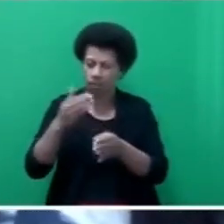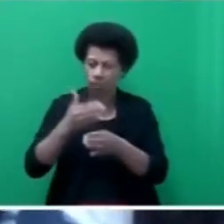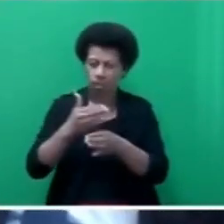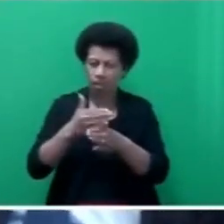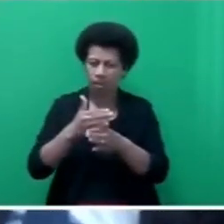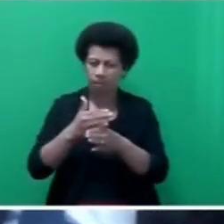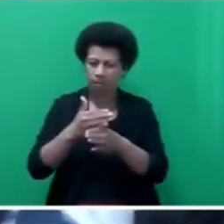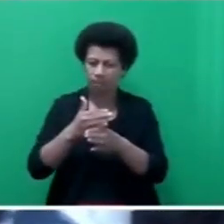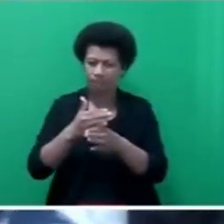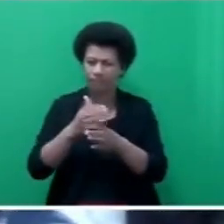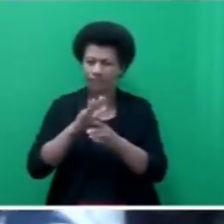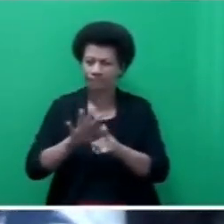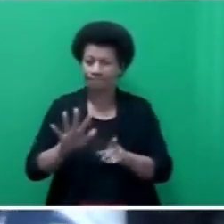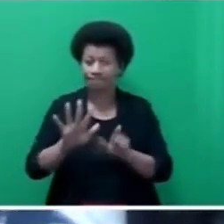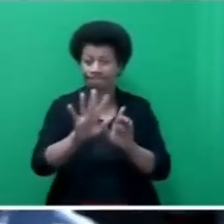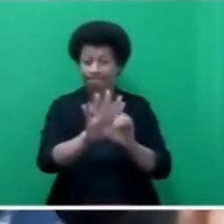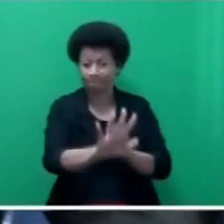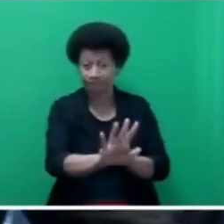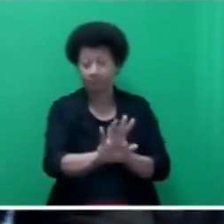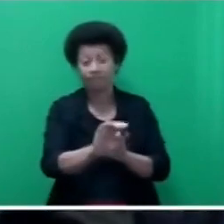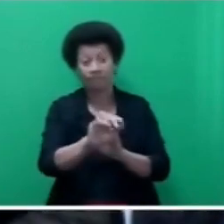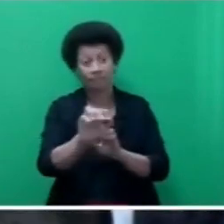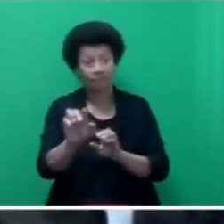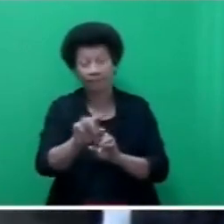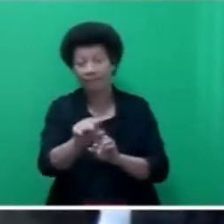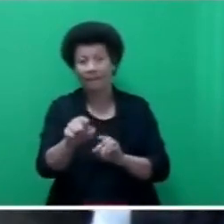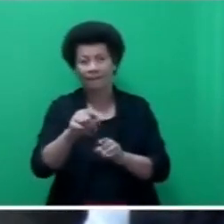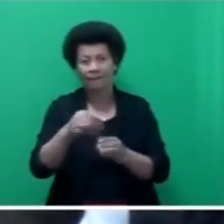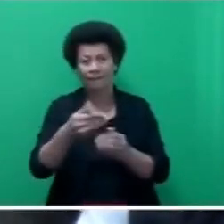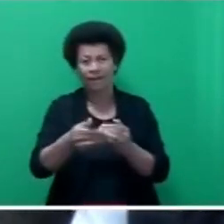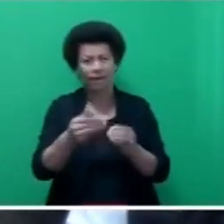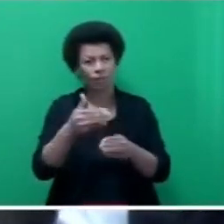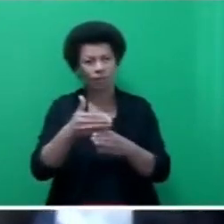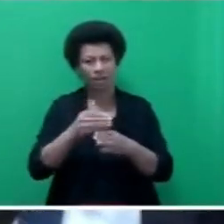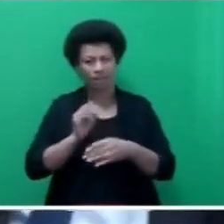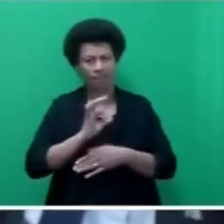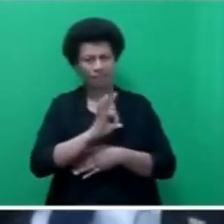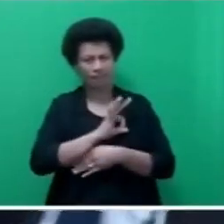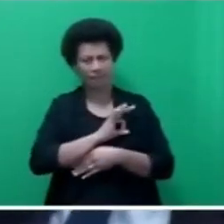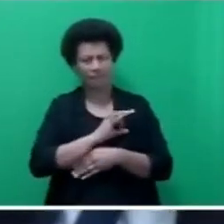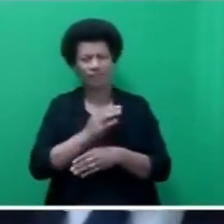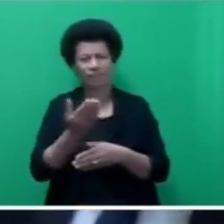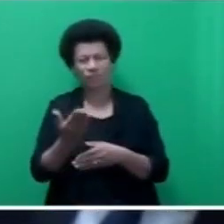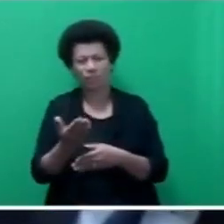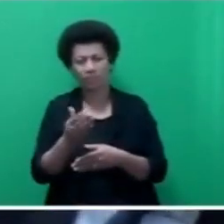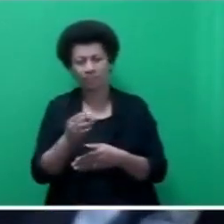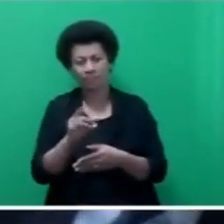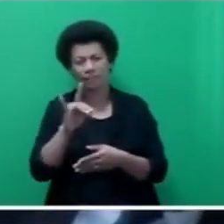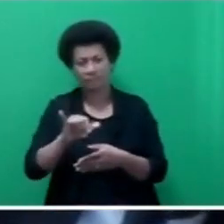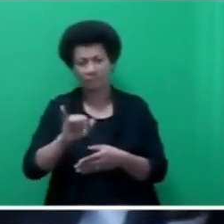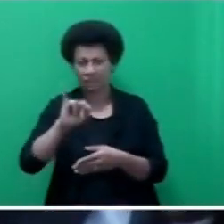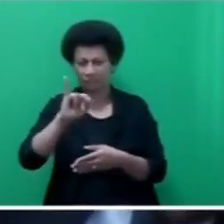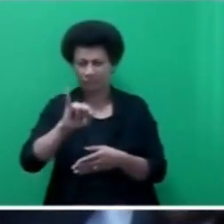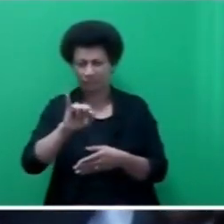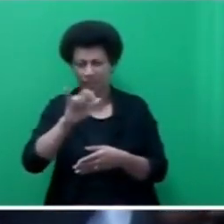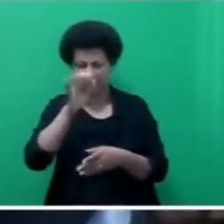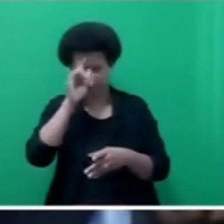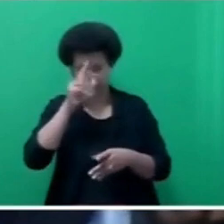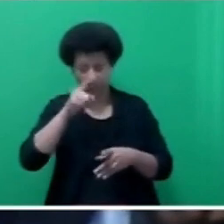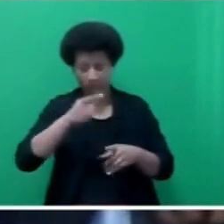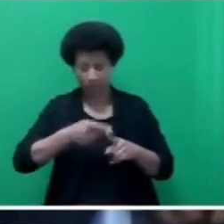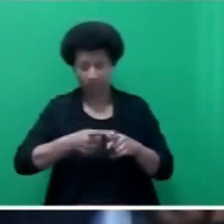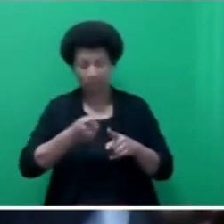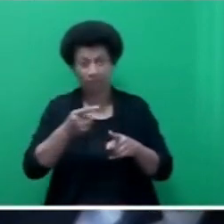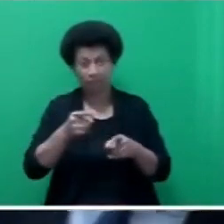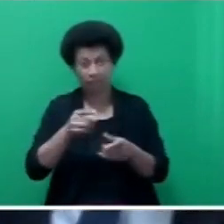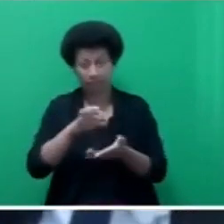for COVID. They'll have to work very hard as frontliners for leptospirosis, typhoid, and dengue. Remember them. Because